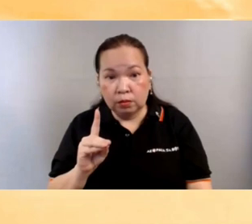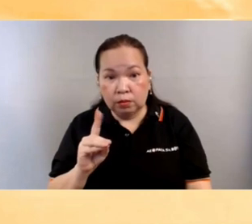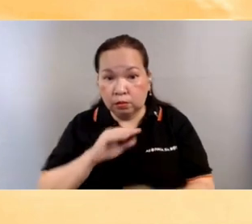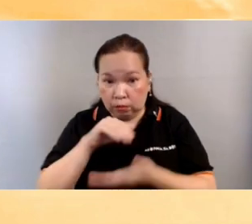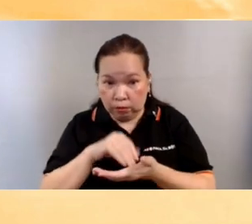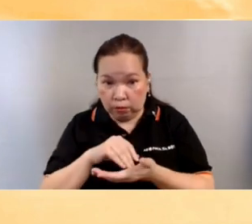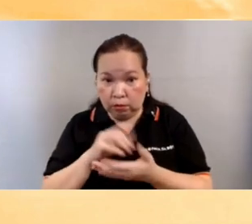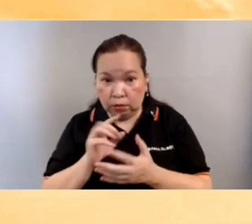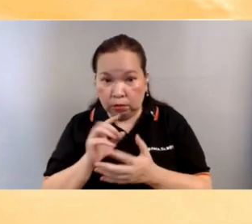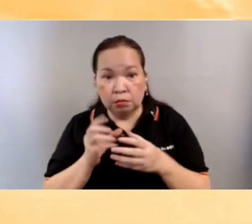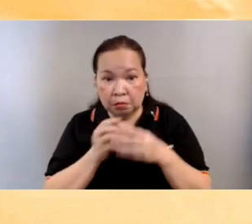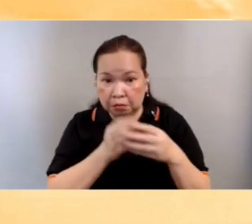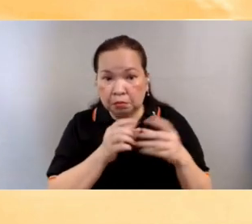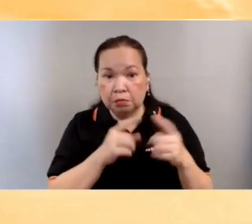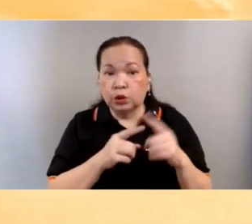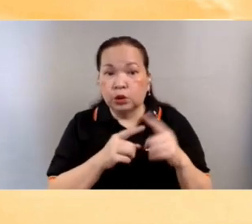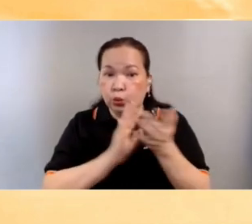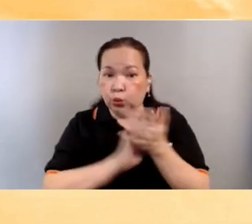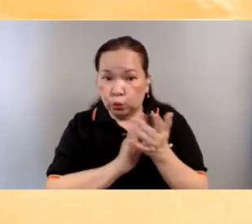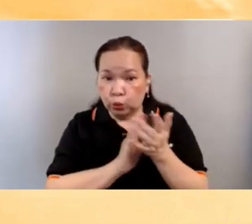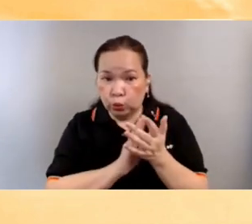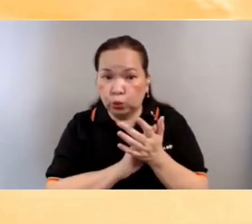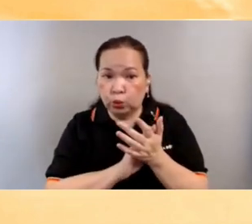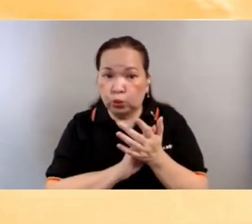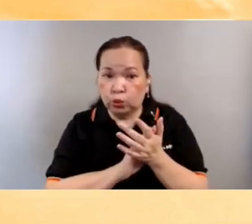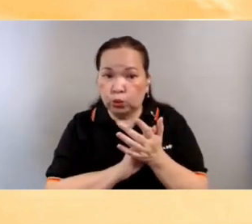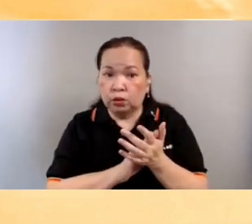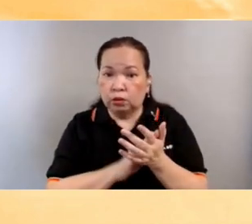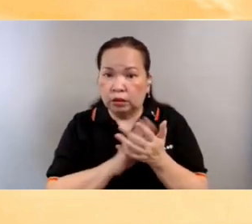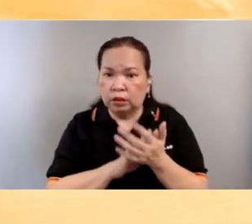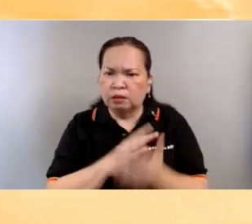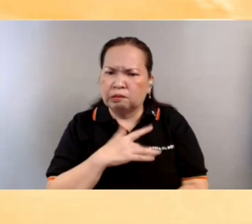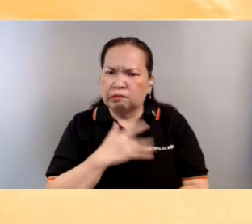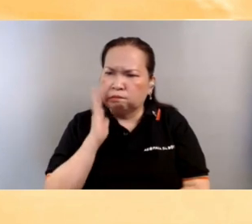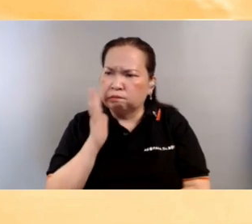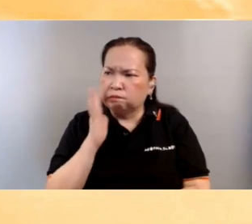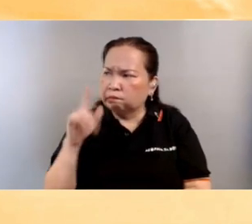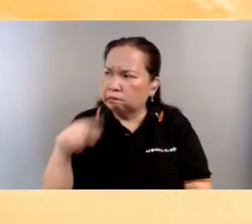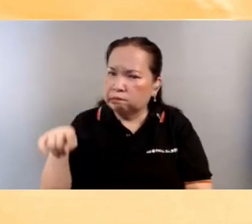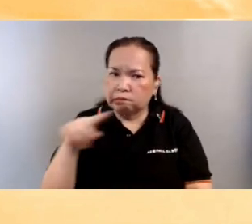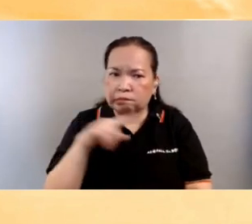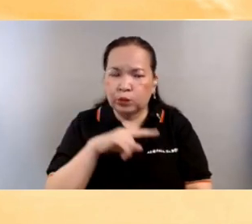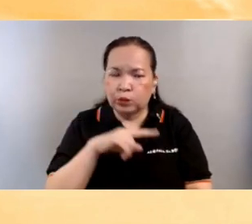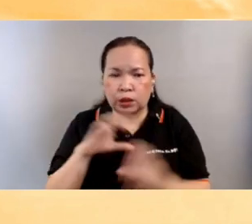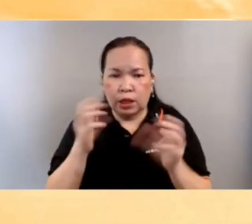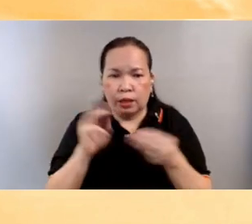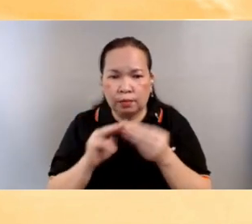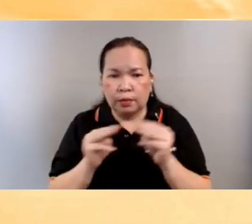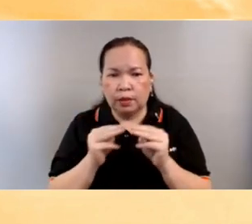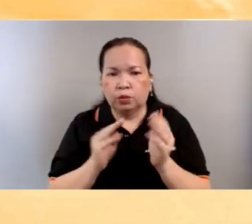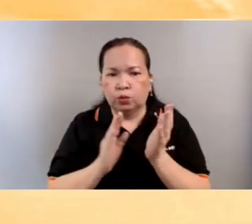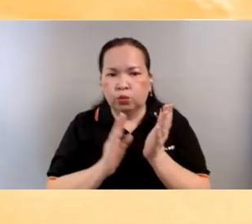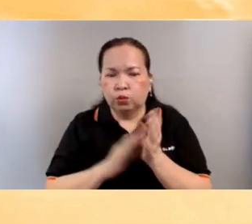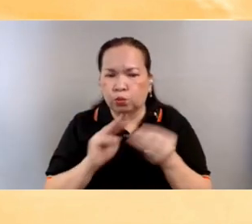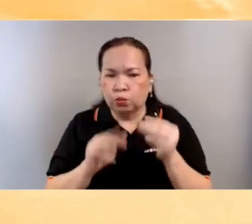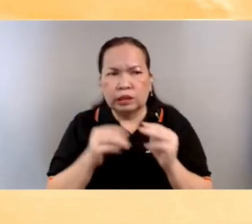there, the school, and I felt ashamed of my fellow classmates and schoolmates. I don't understand what I